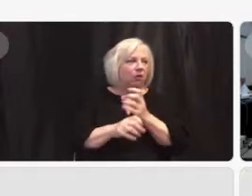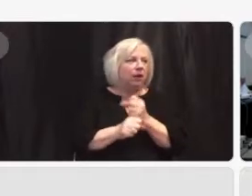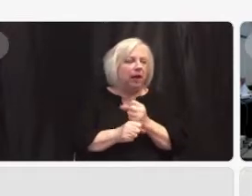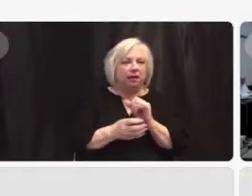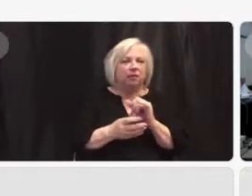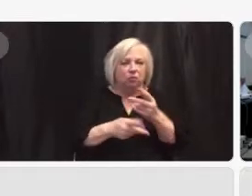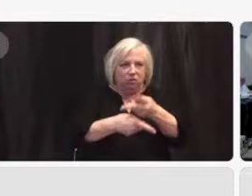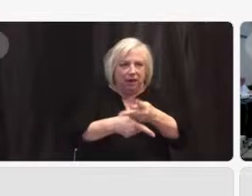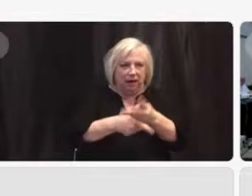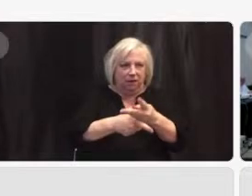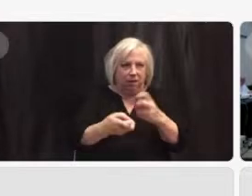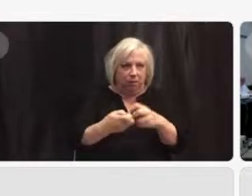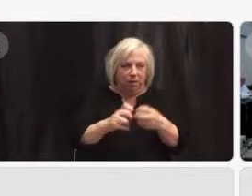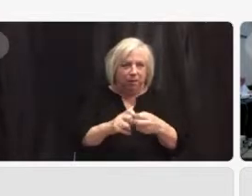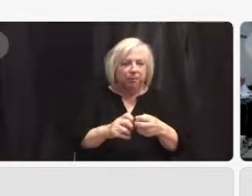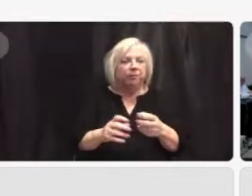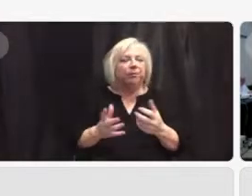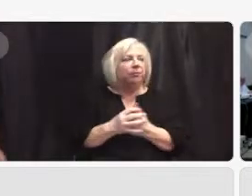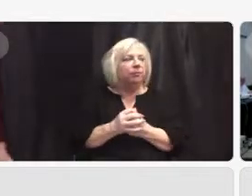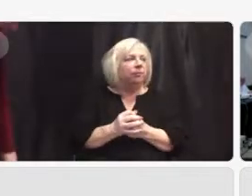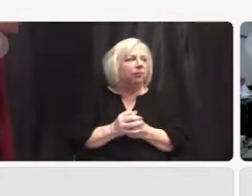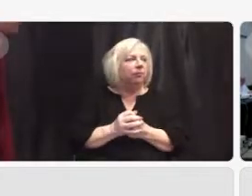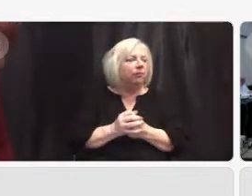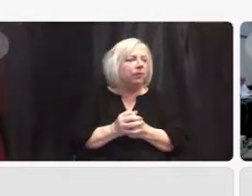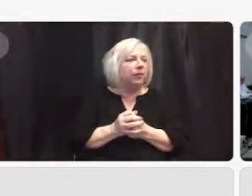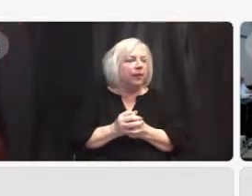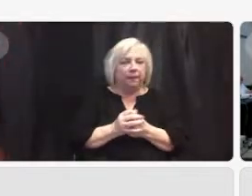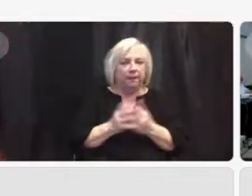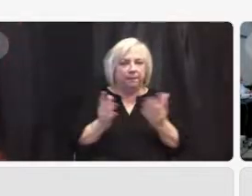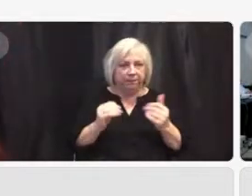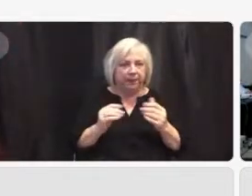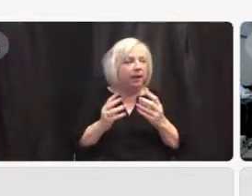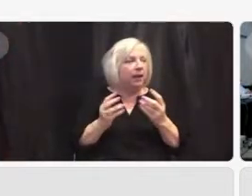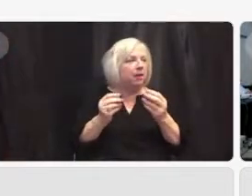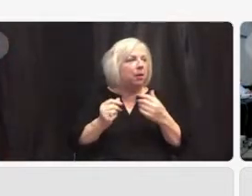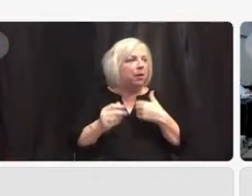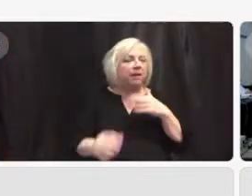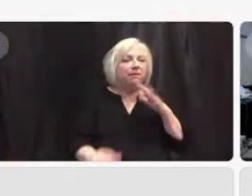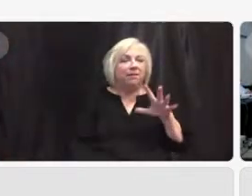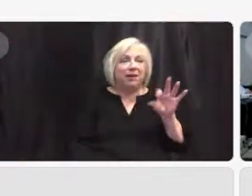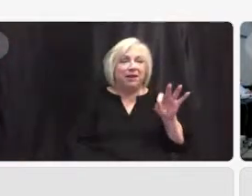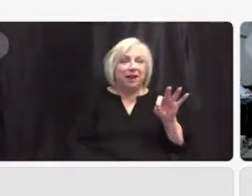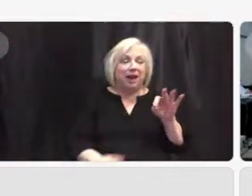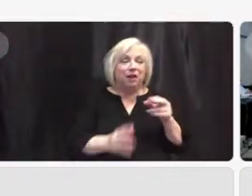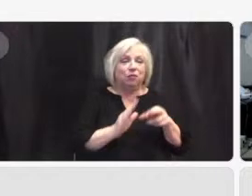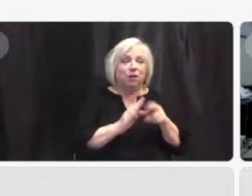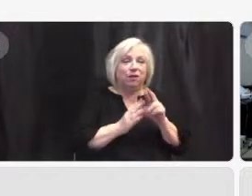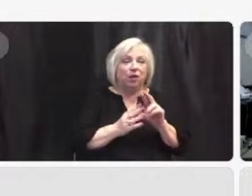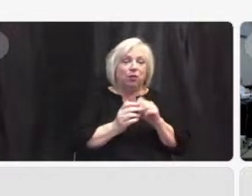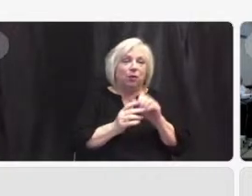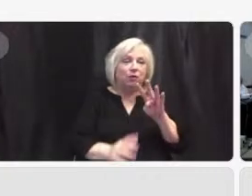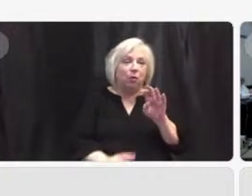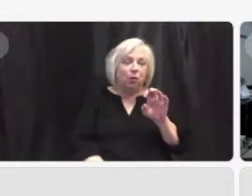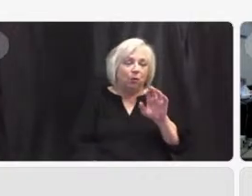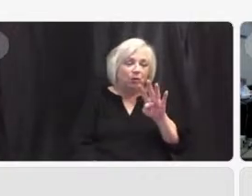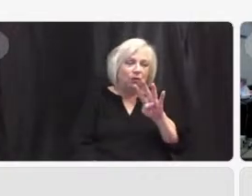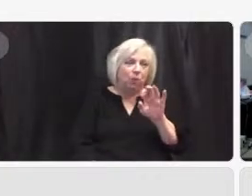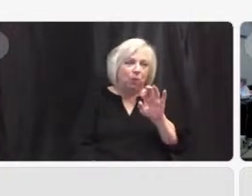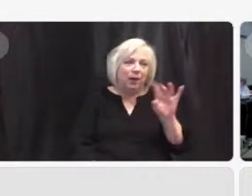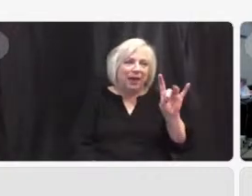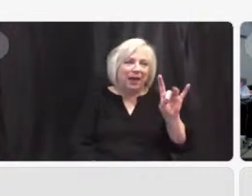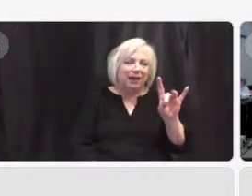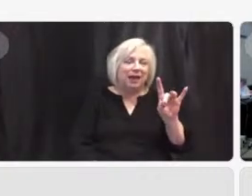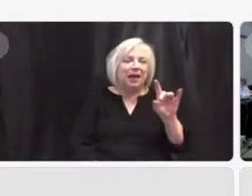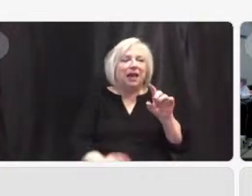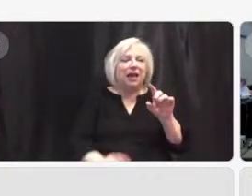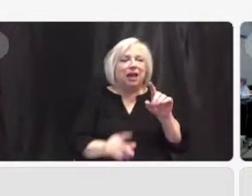handled. Beyond the fact the property has 59 reviews with a 4.8 star rating on